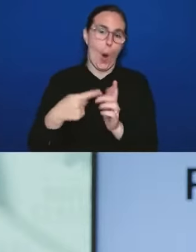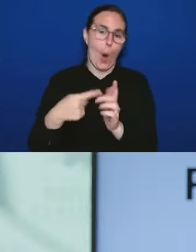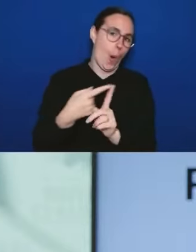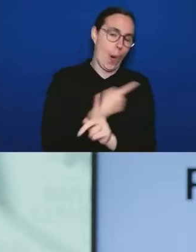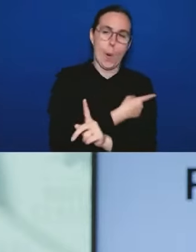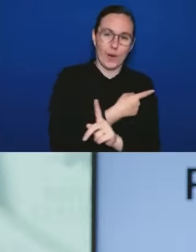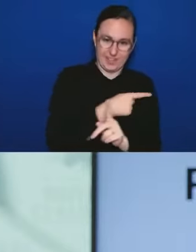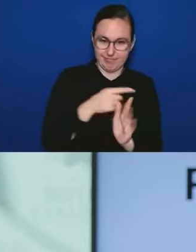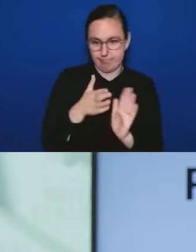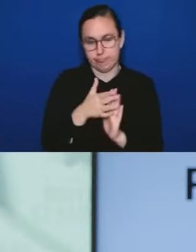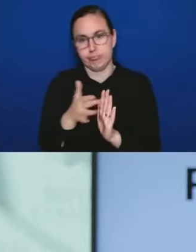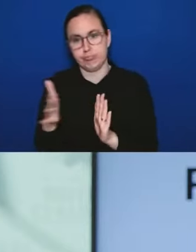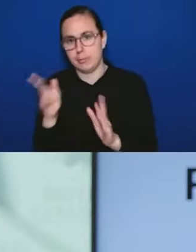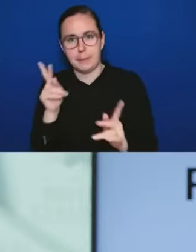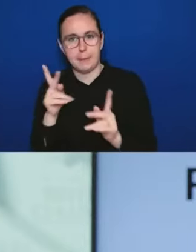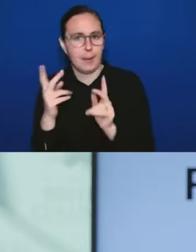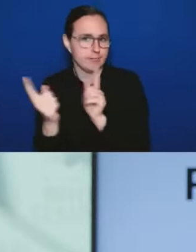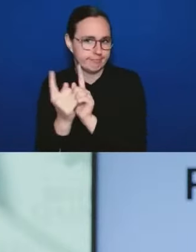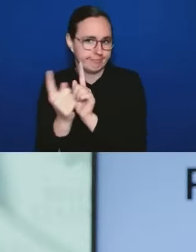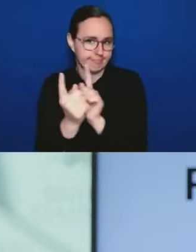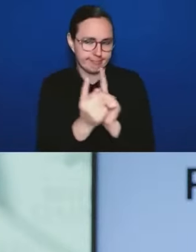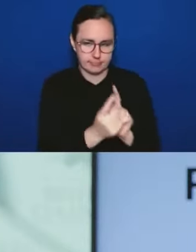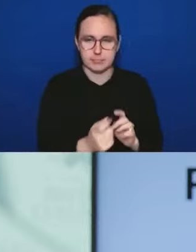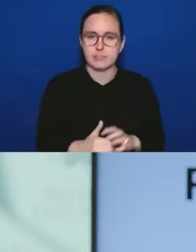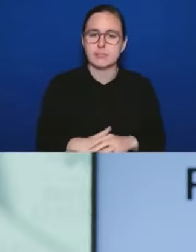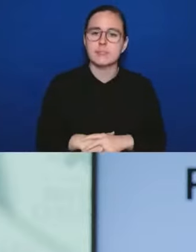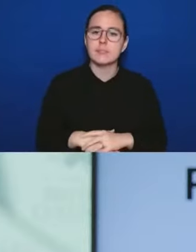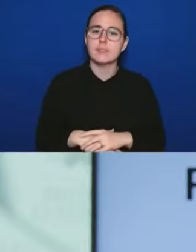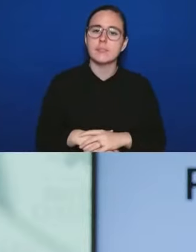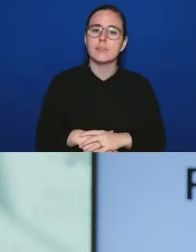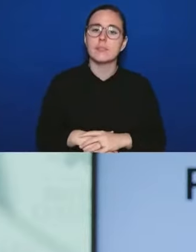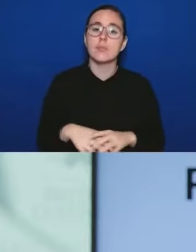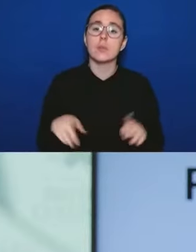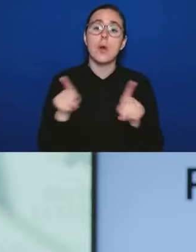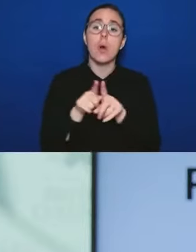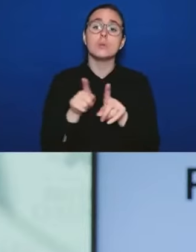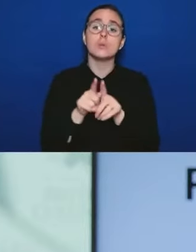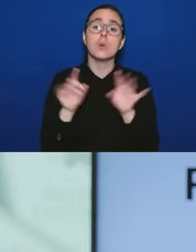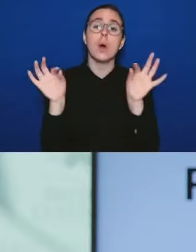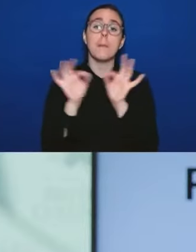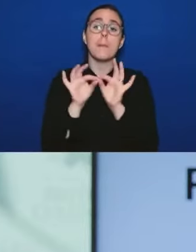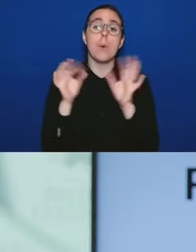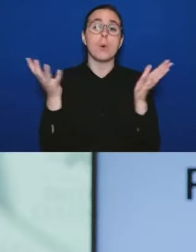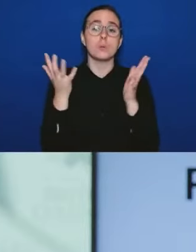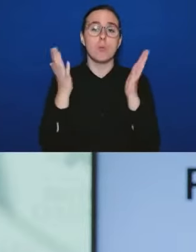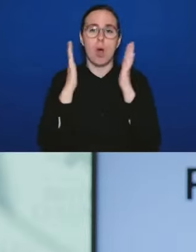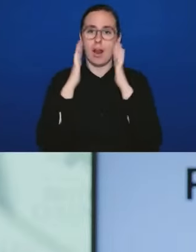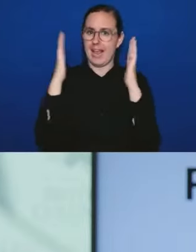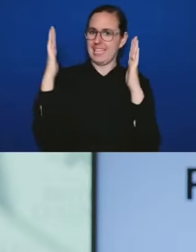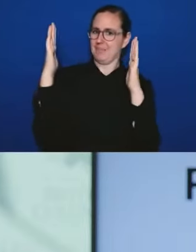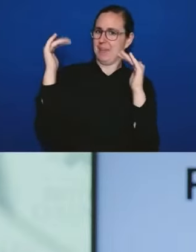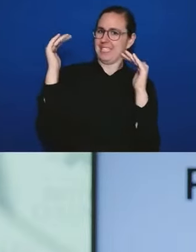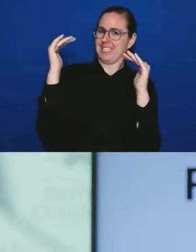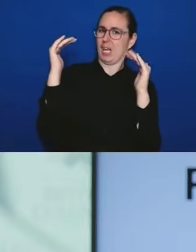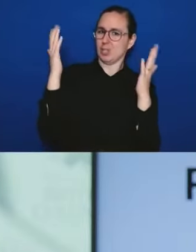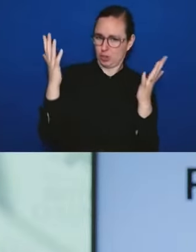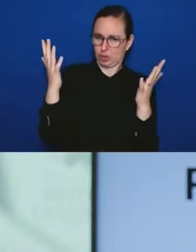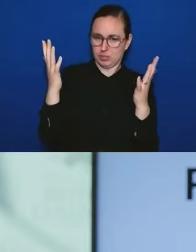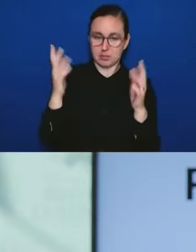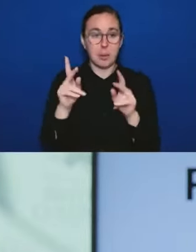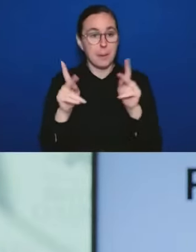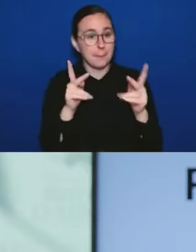our expectation as the number of people, for example, over 75 doubles between now